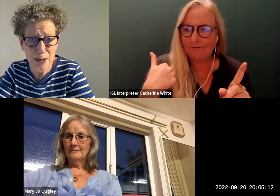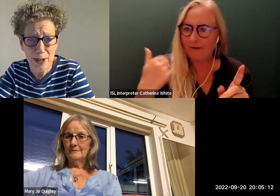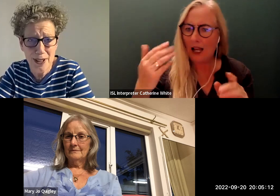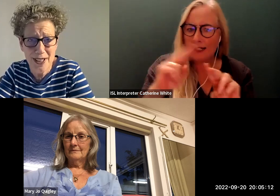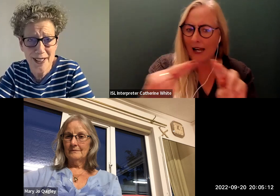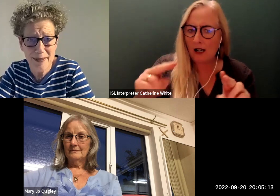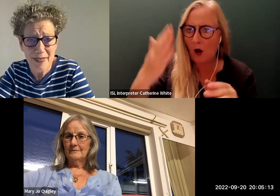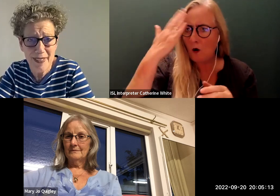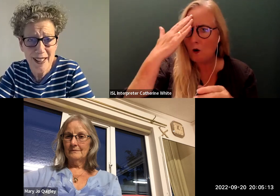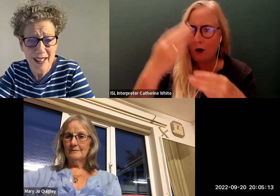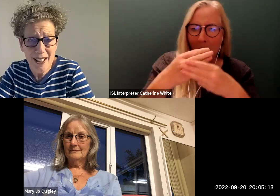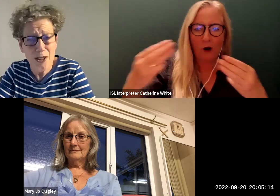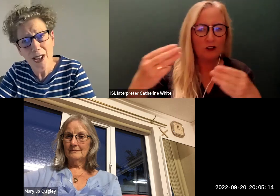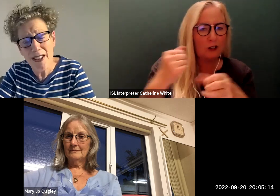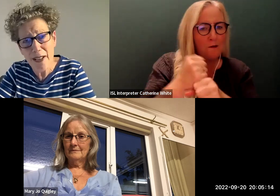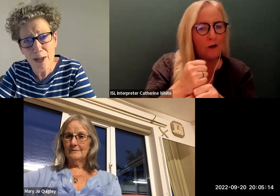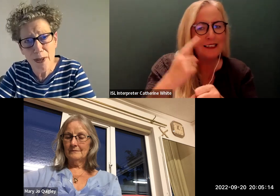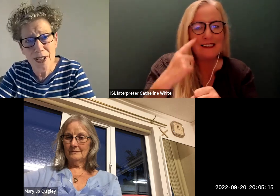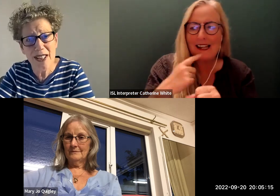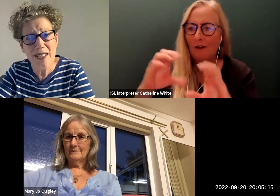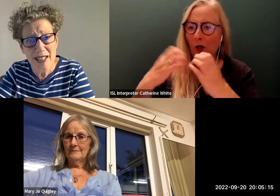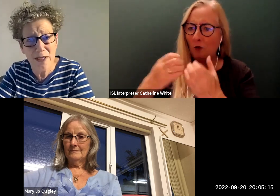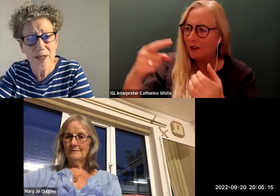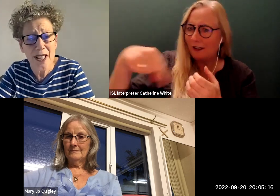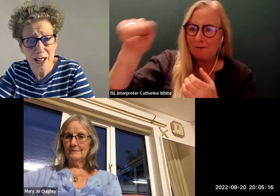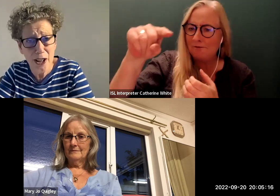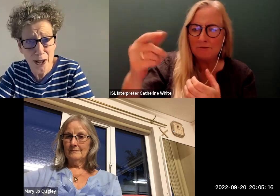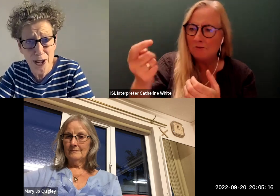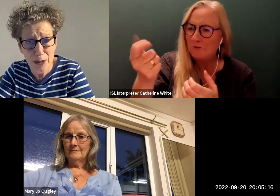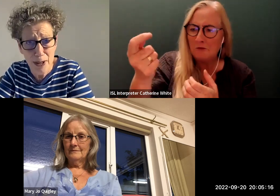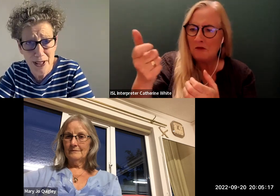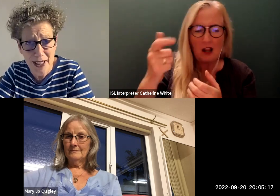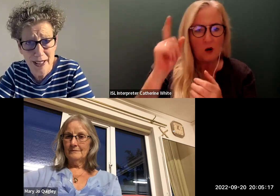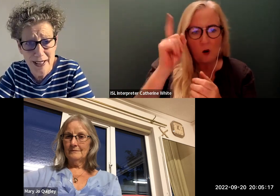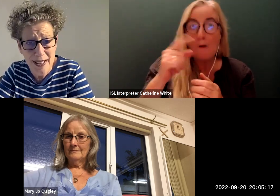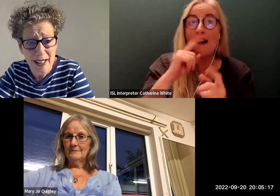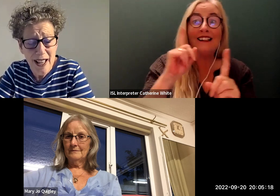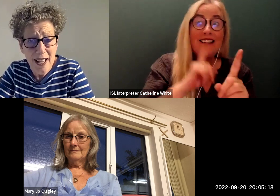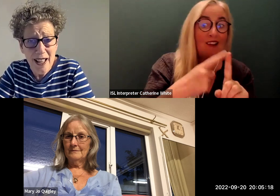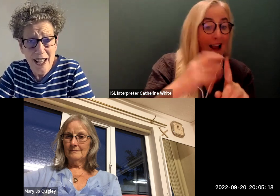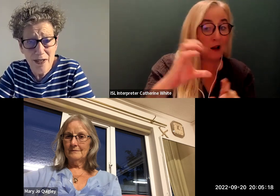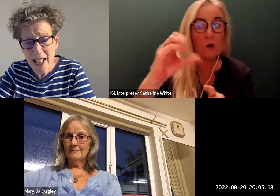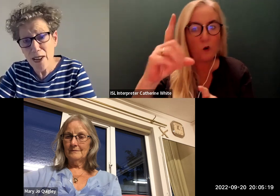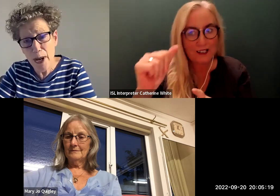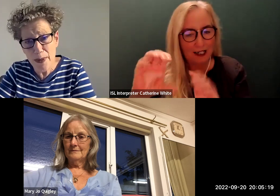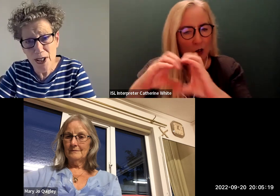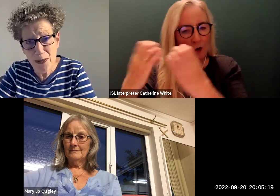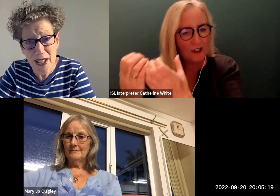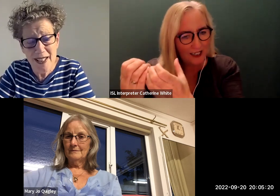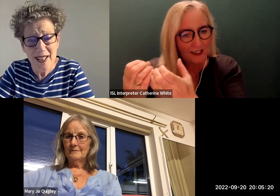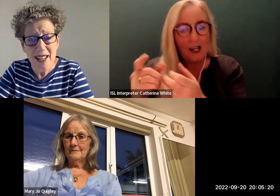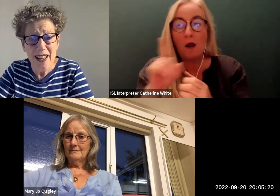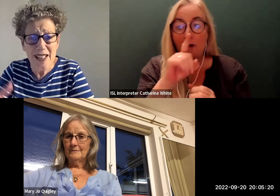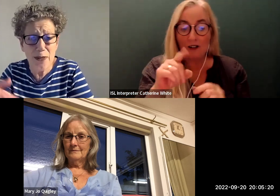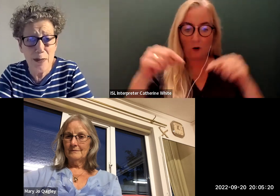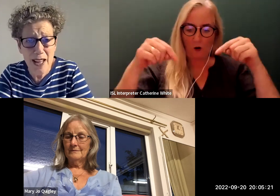deaf community. Not only the deaf community, the deaf and coda communities. And really the purpose of